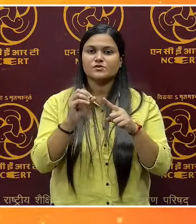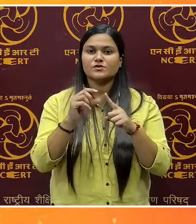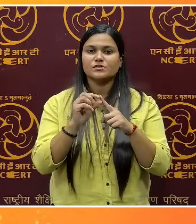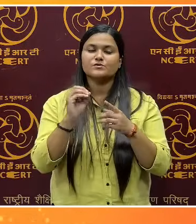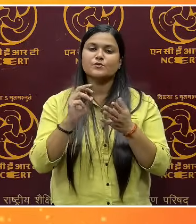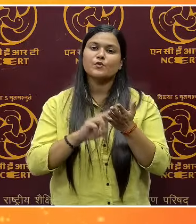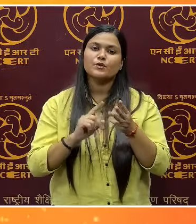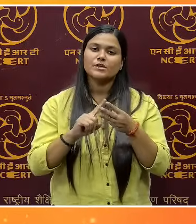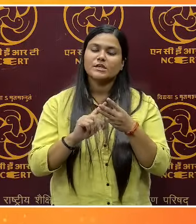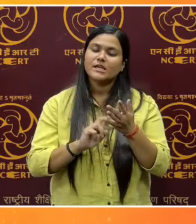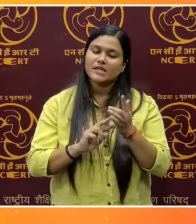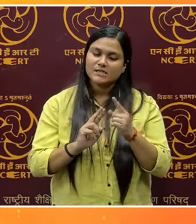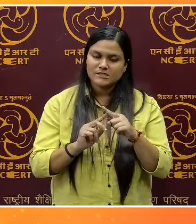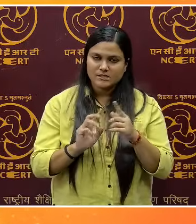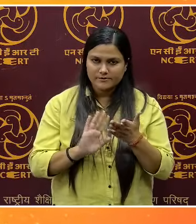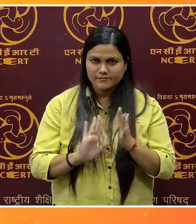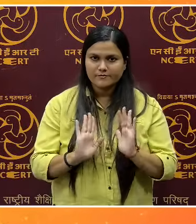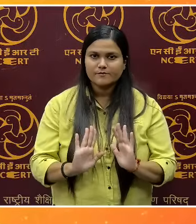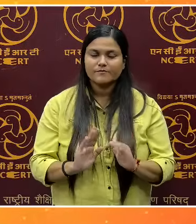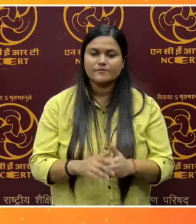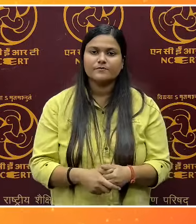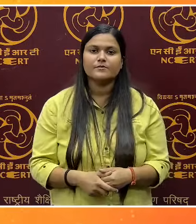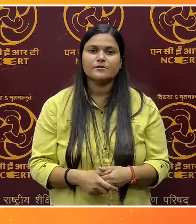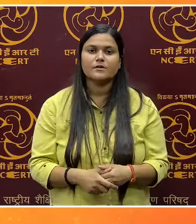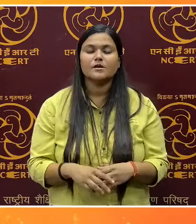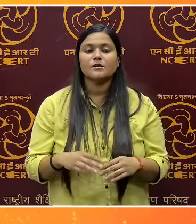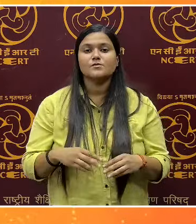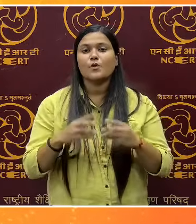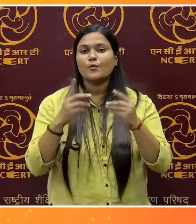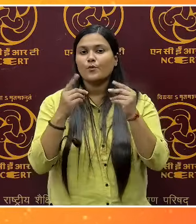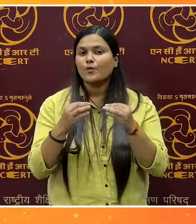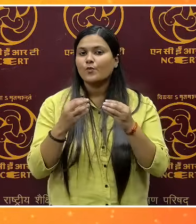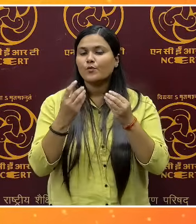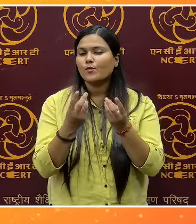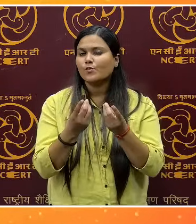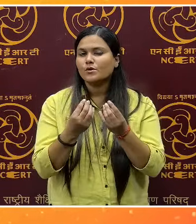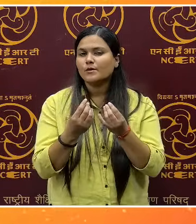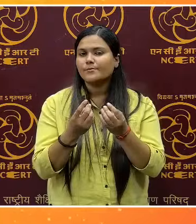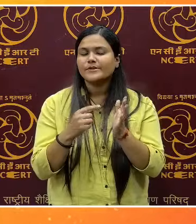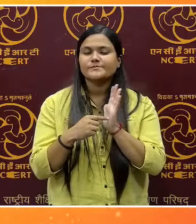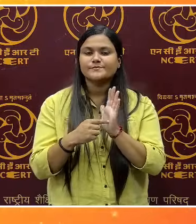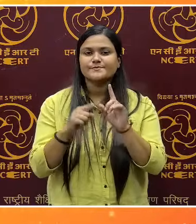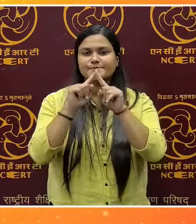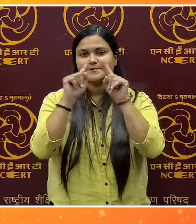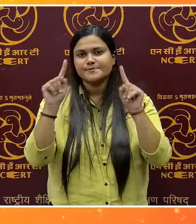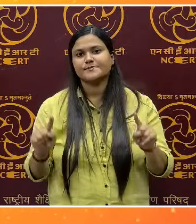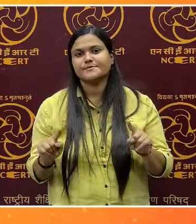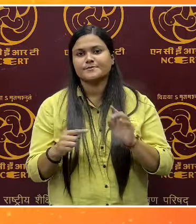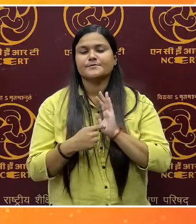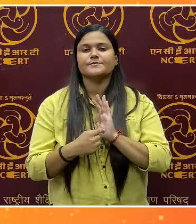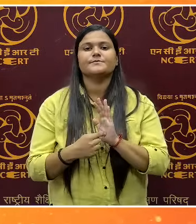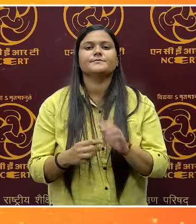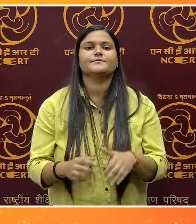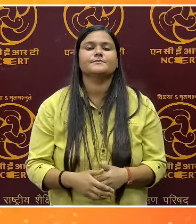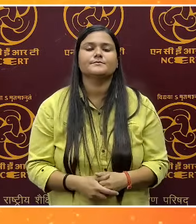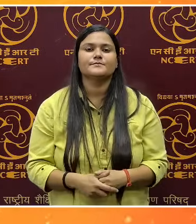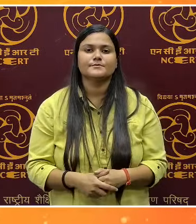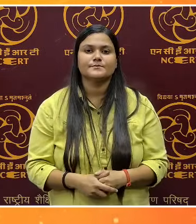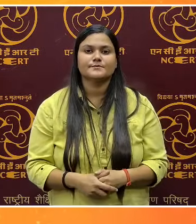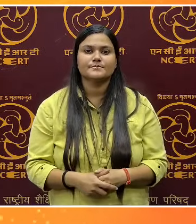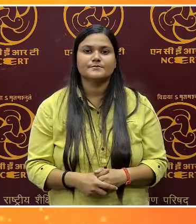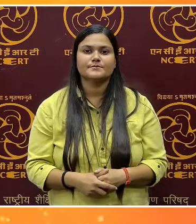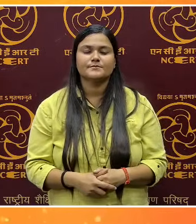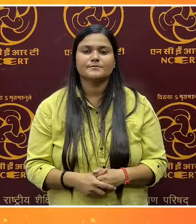exponents. Yes, Yeah. that we have read. Okay. Yes. Write the numerical value of each of the following. Okay. In this we have to not leave in exponential